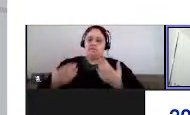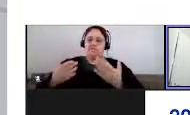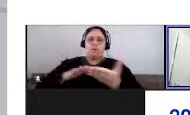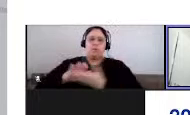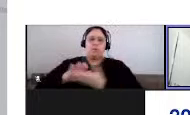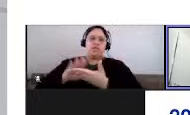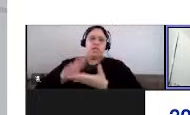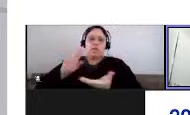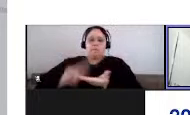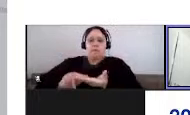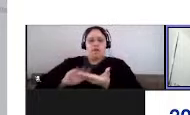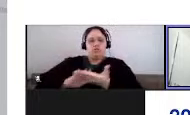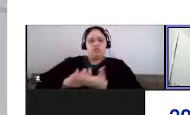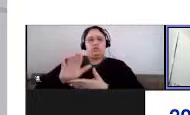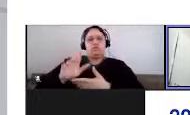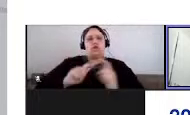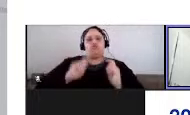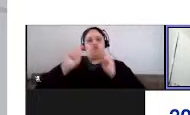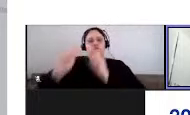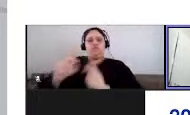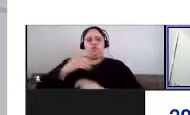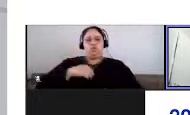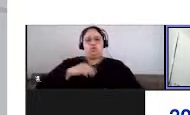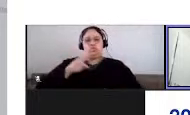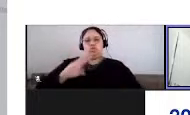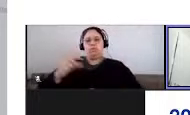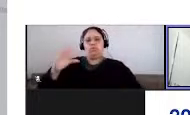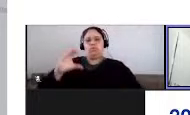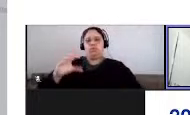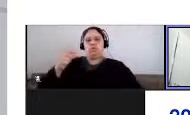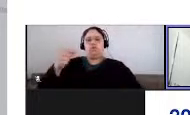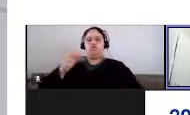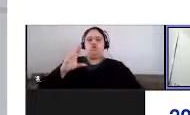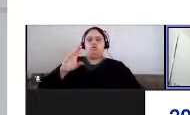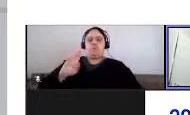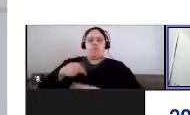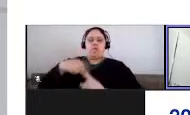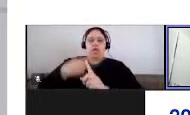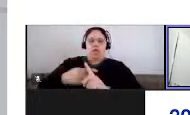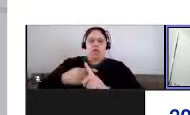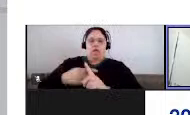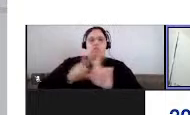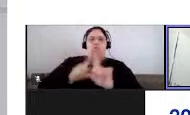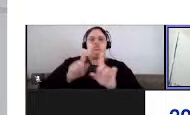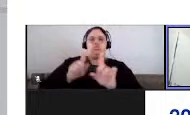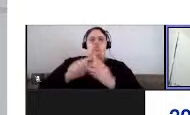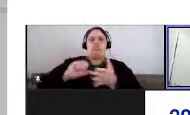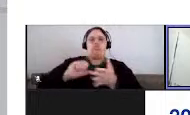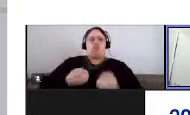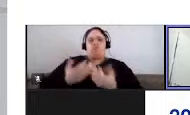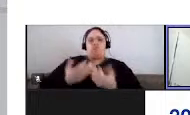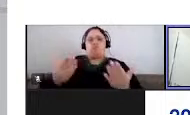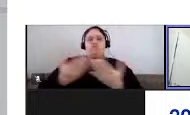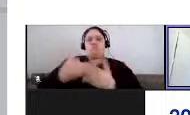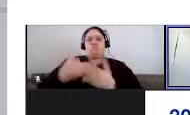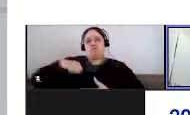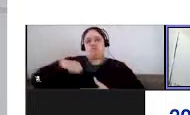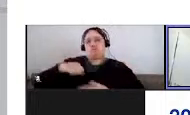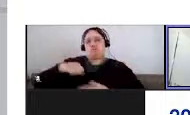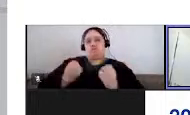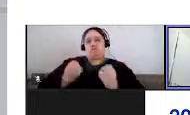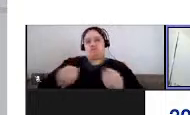and publication, and transfers to the Gambling and Racing Board, as well as grants to the